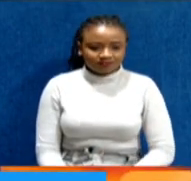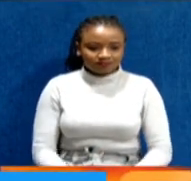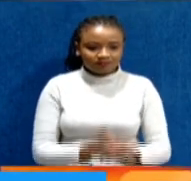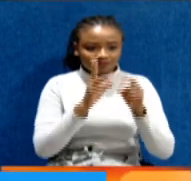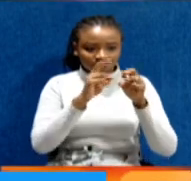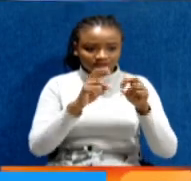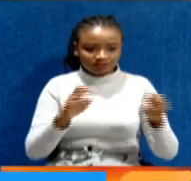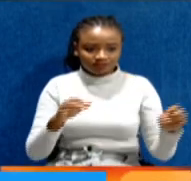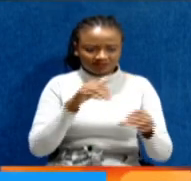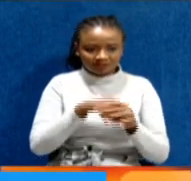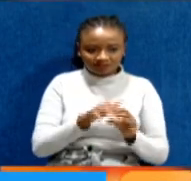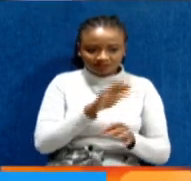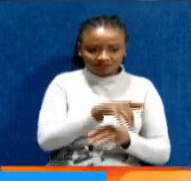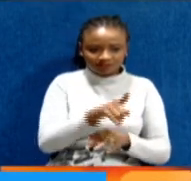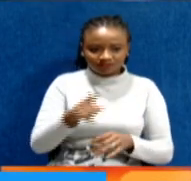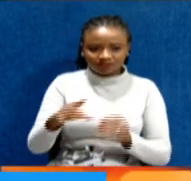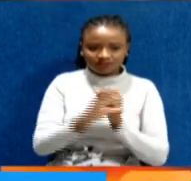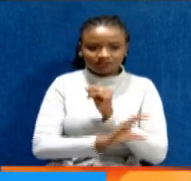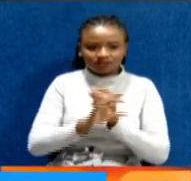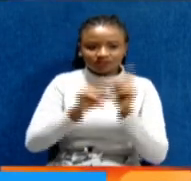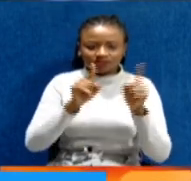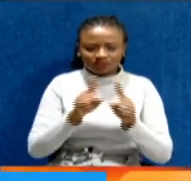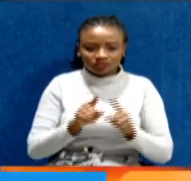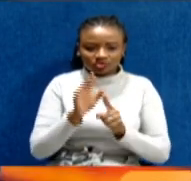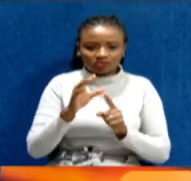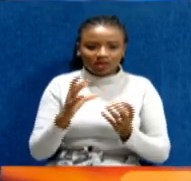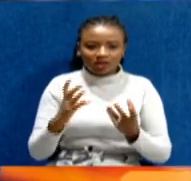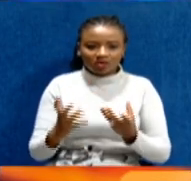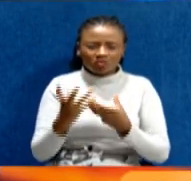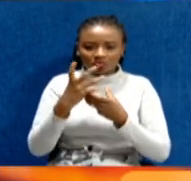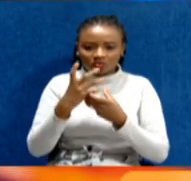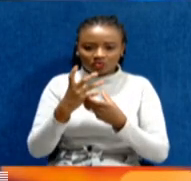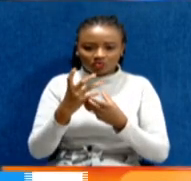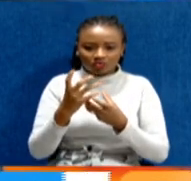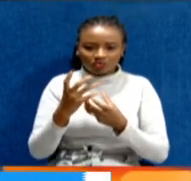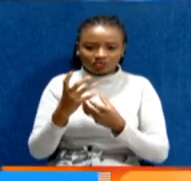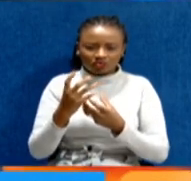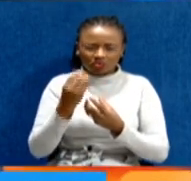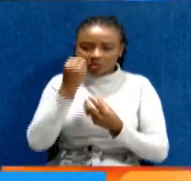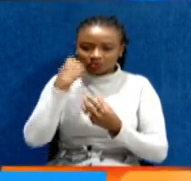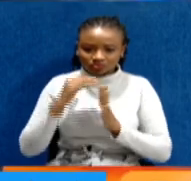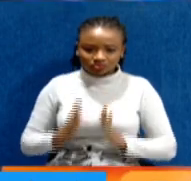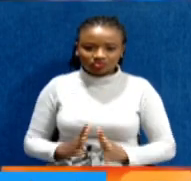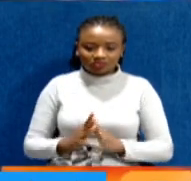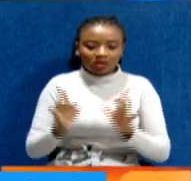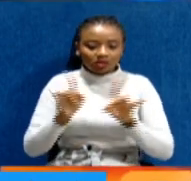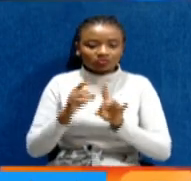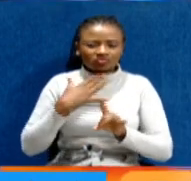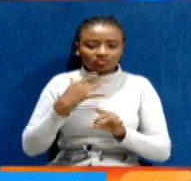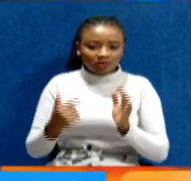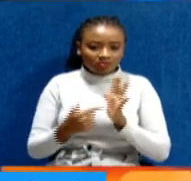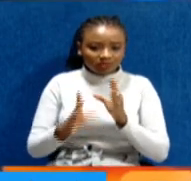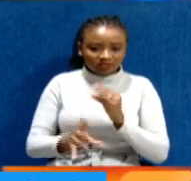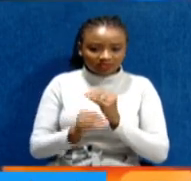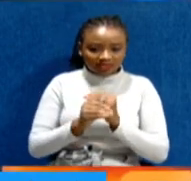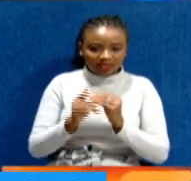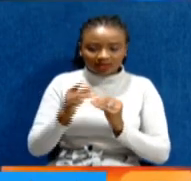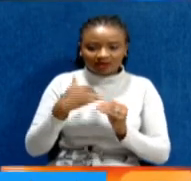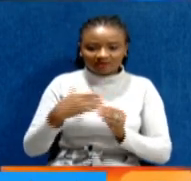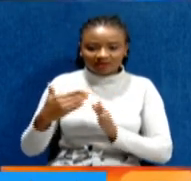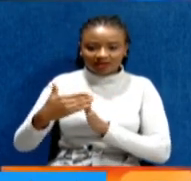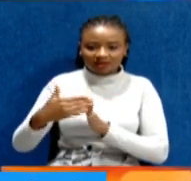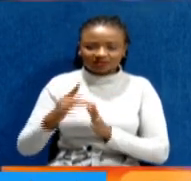the consumer absence of strong consumer organizations that are also on the watch. I want to add something. There is an aspect